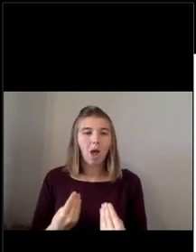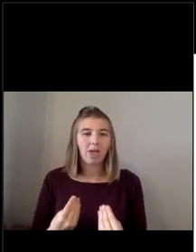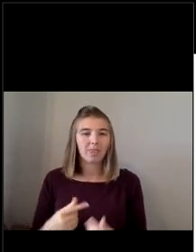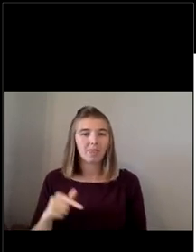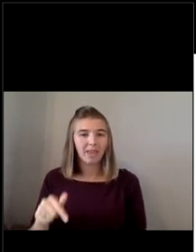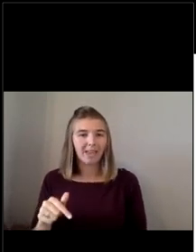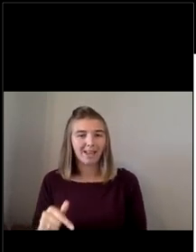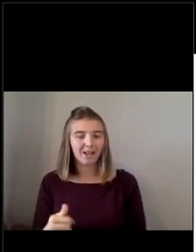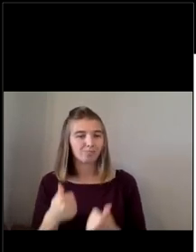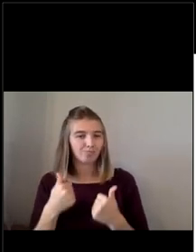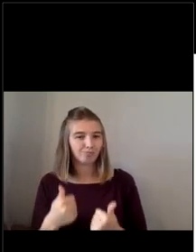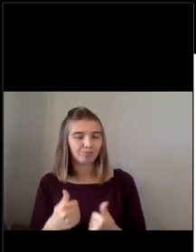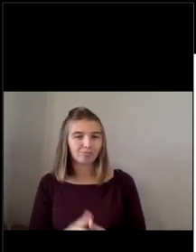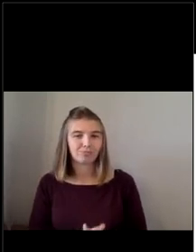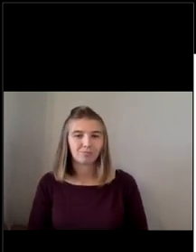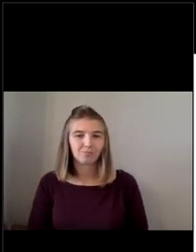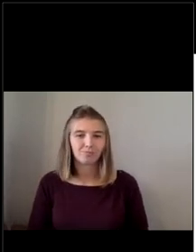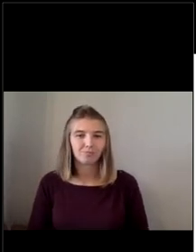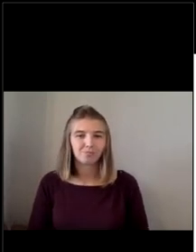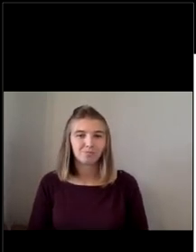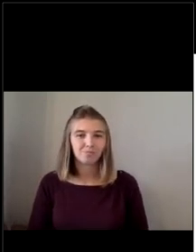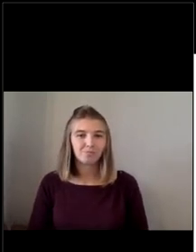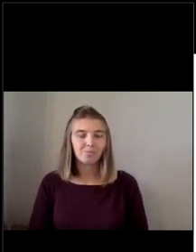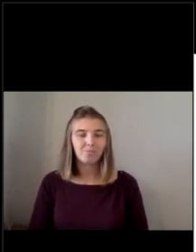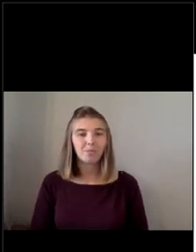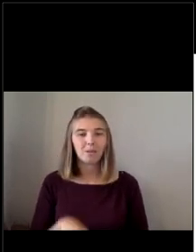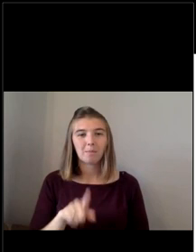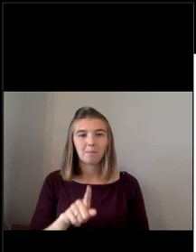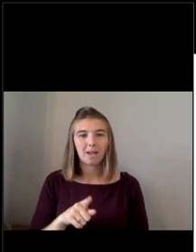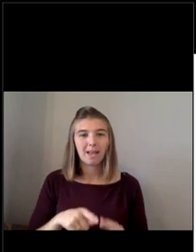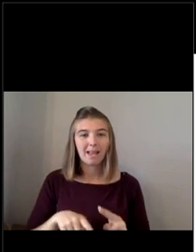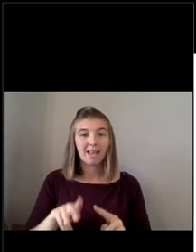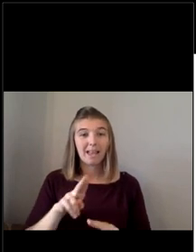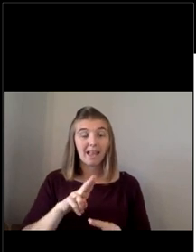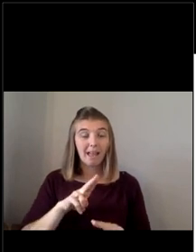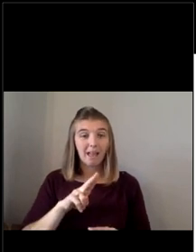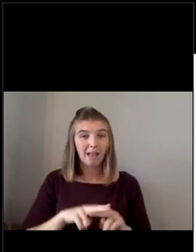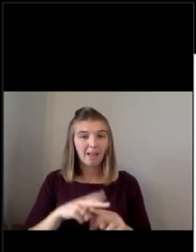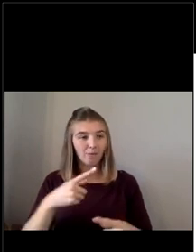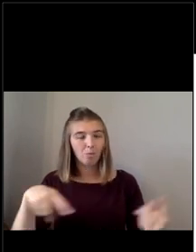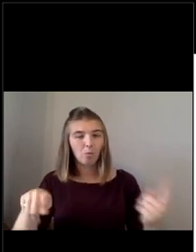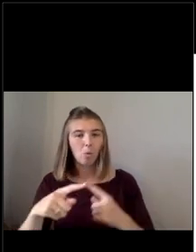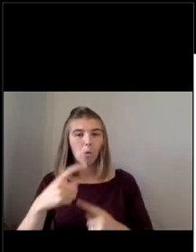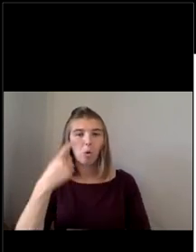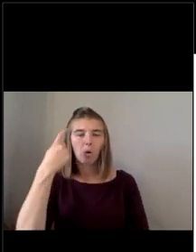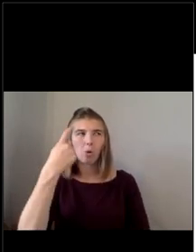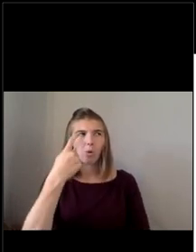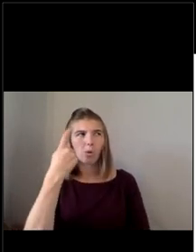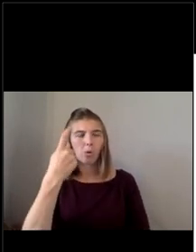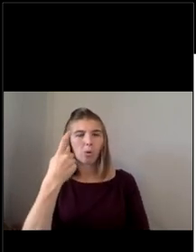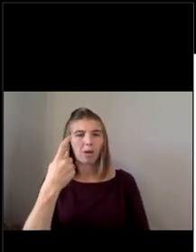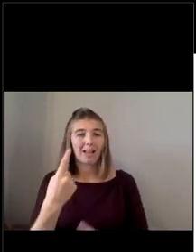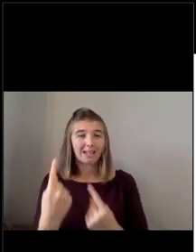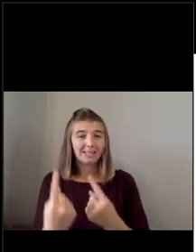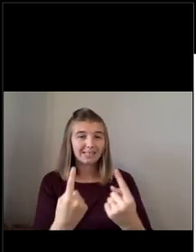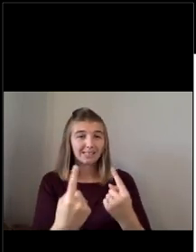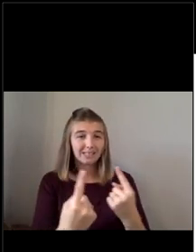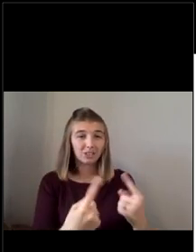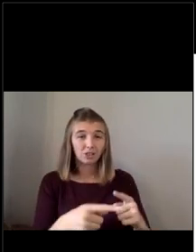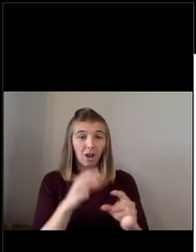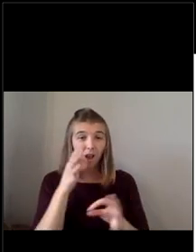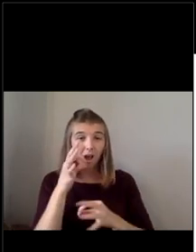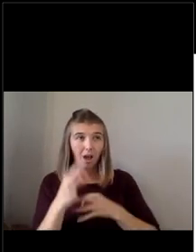within the group. Now, if we consider that each of us is subconsciously or consciously asking that